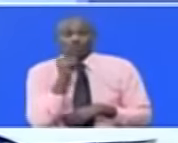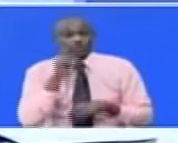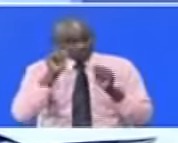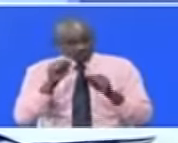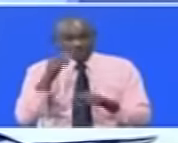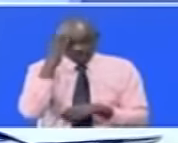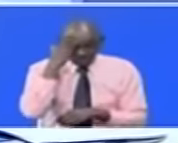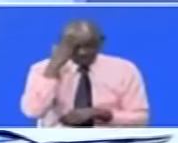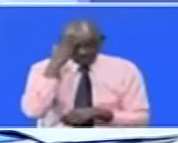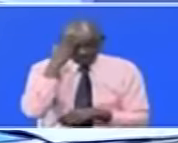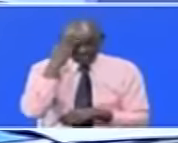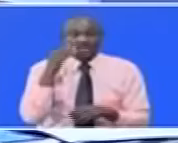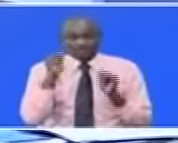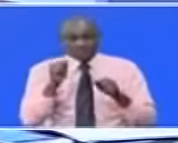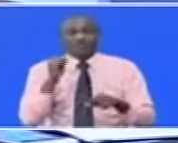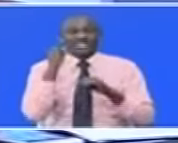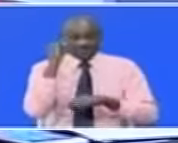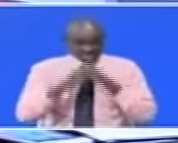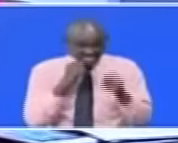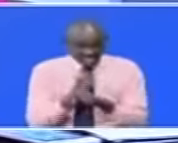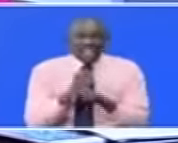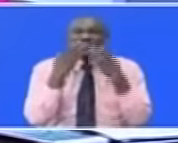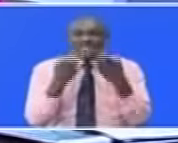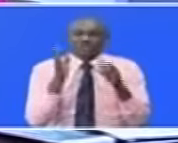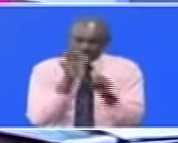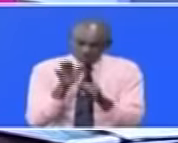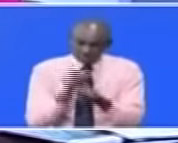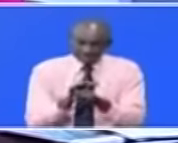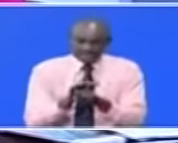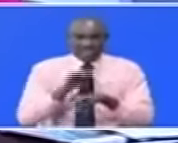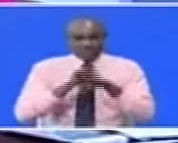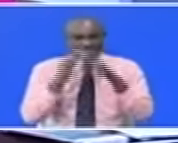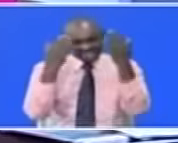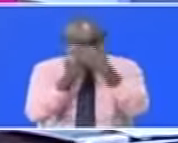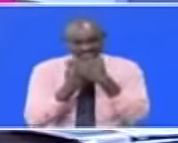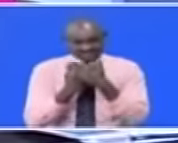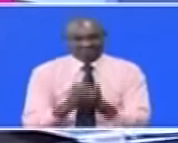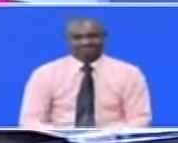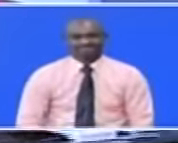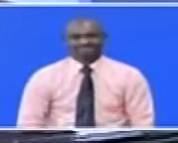regard especially to the New Year celebrations. Thank you so much for watching. Have a lovely evening.